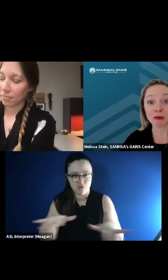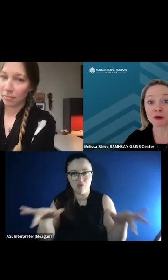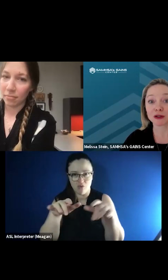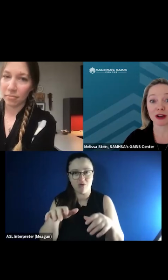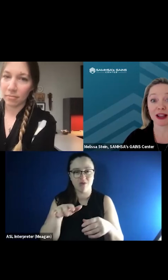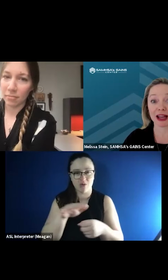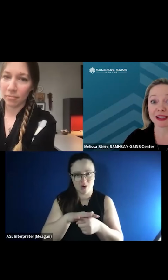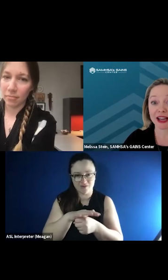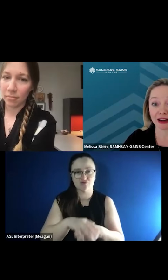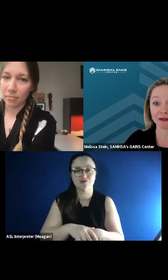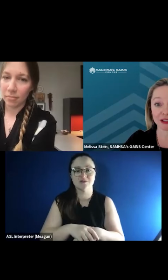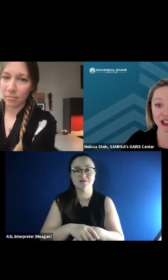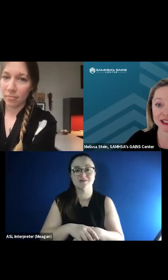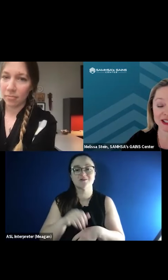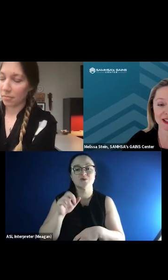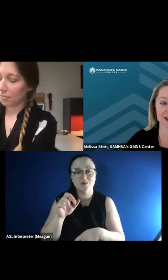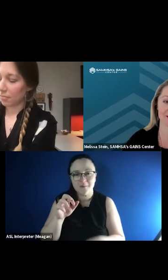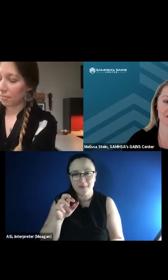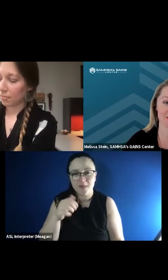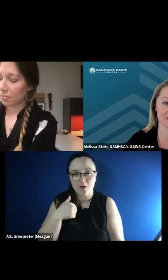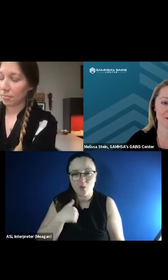reservations, pueblos, or Alaska Native villages.